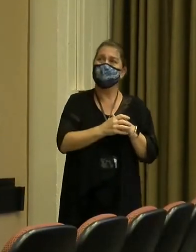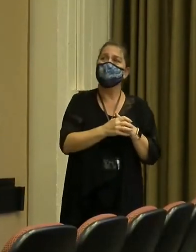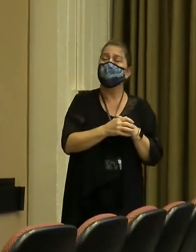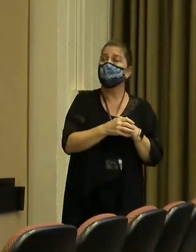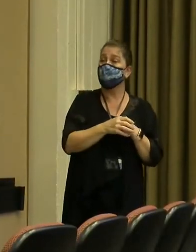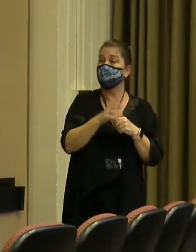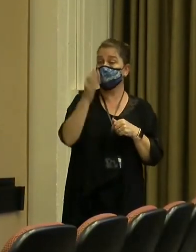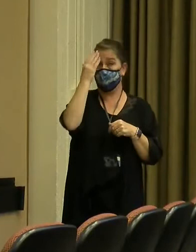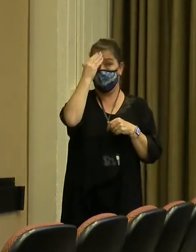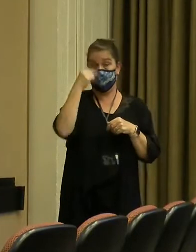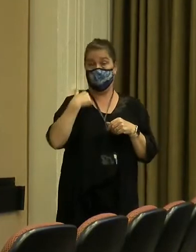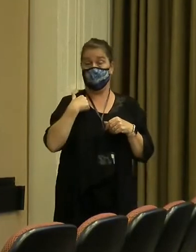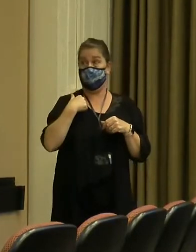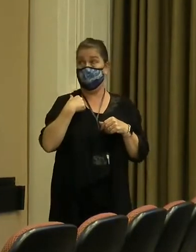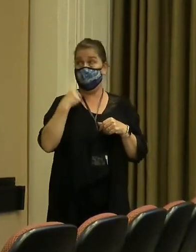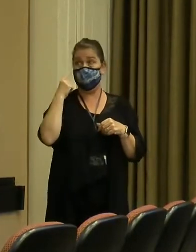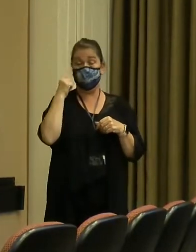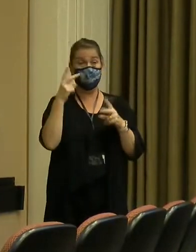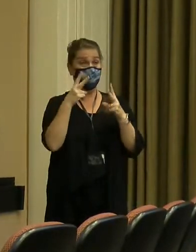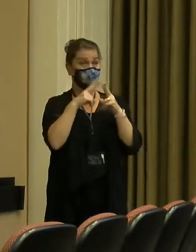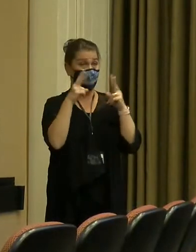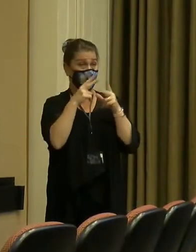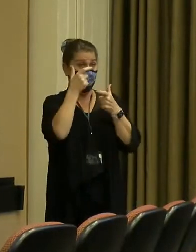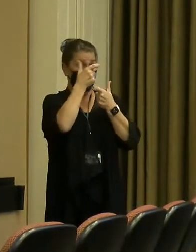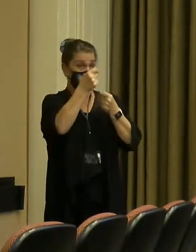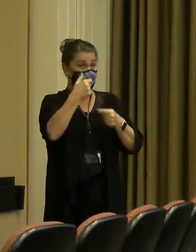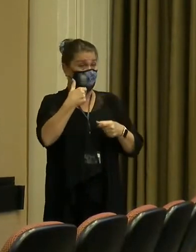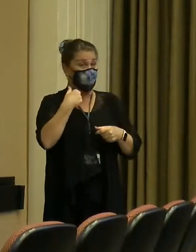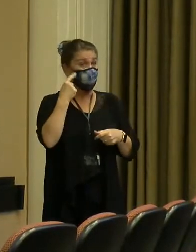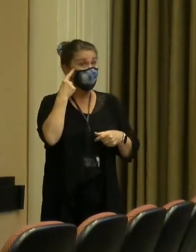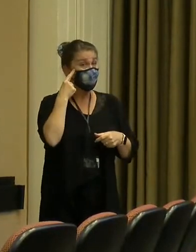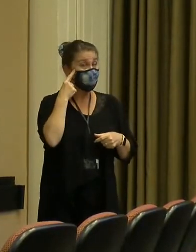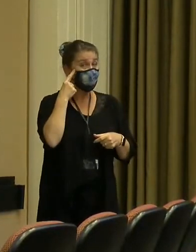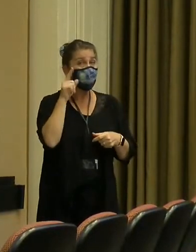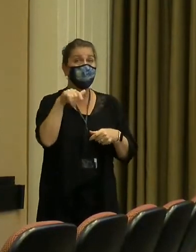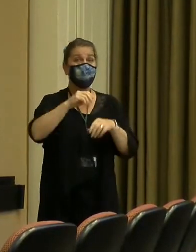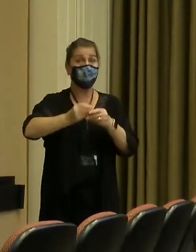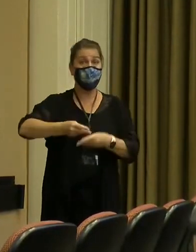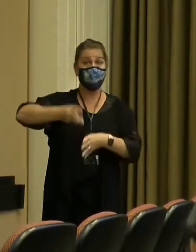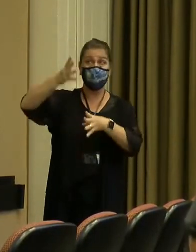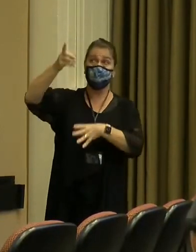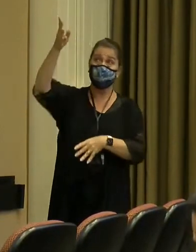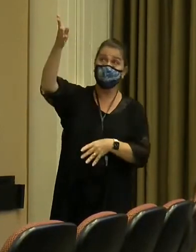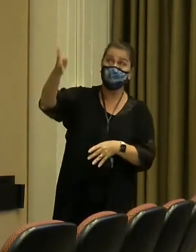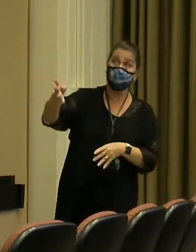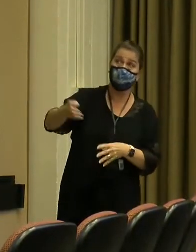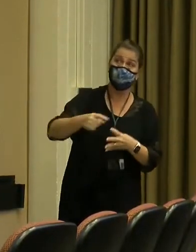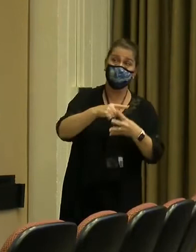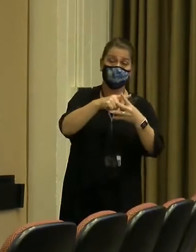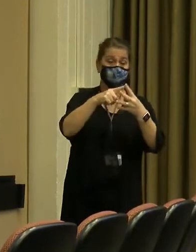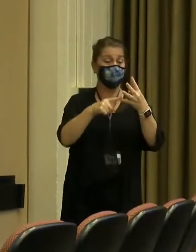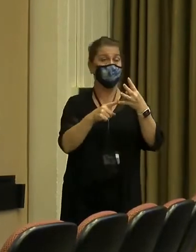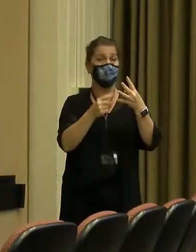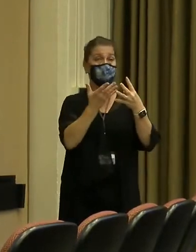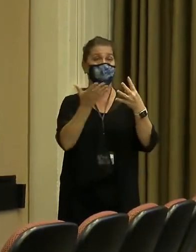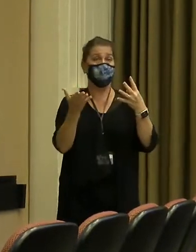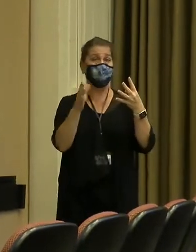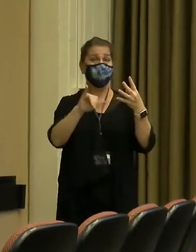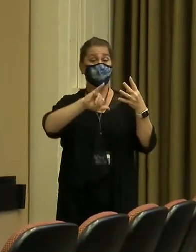You know what I think is very interesting is that what's on the screen right now are the 4 themes